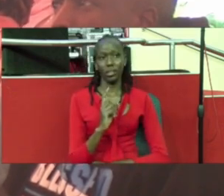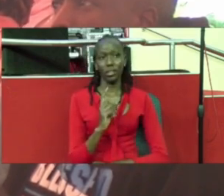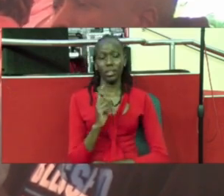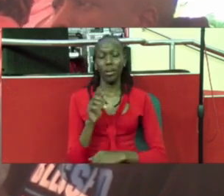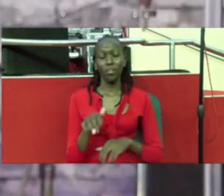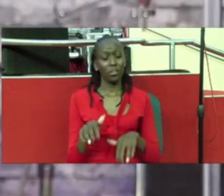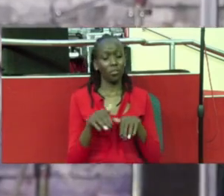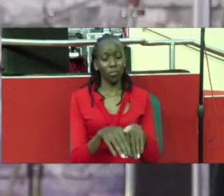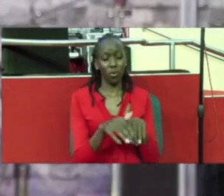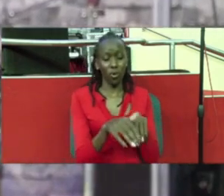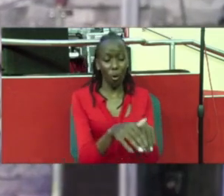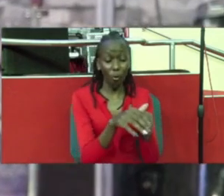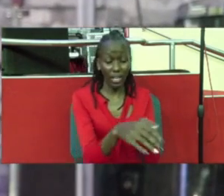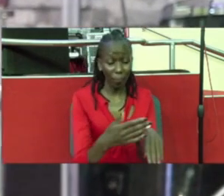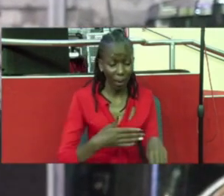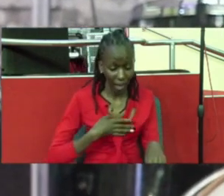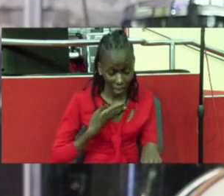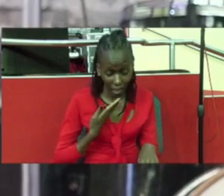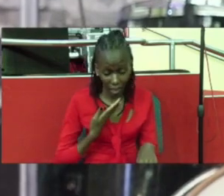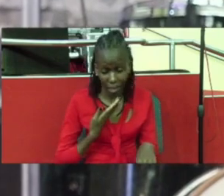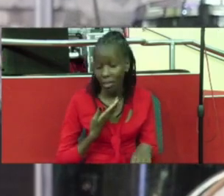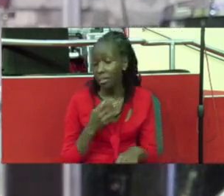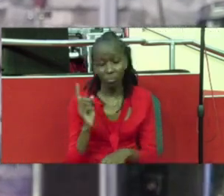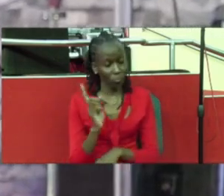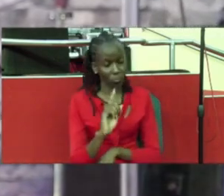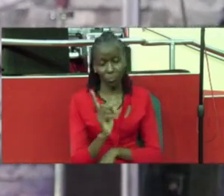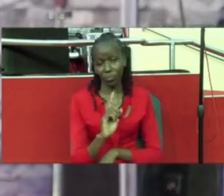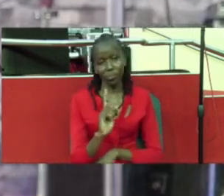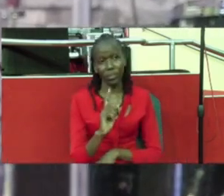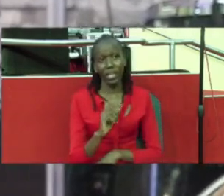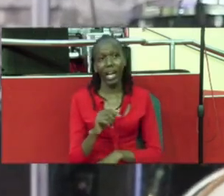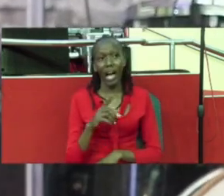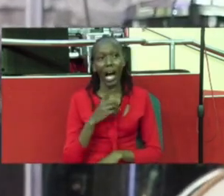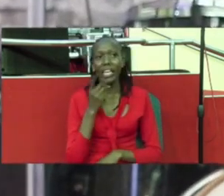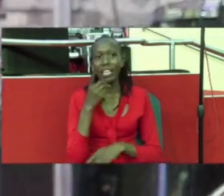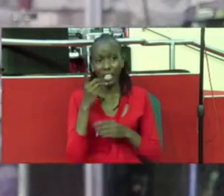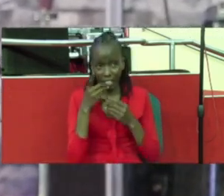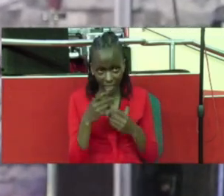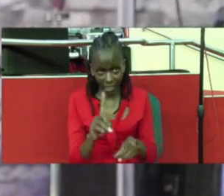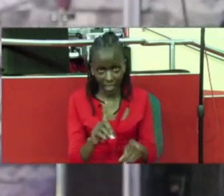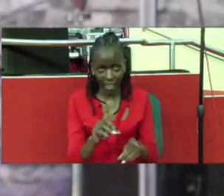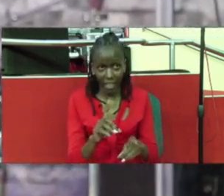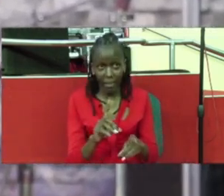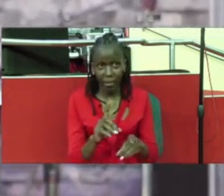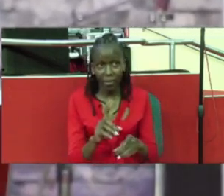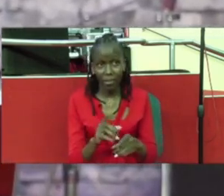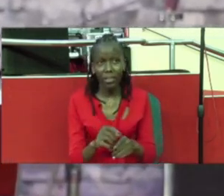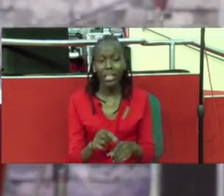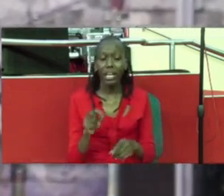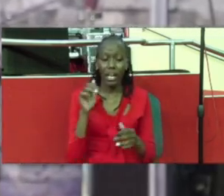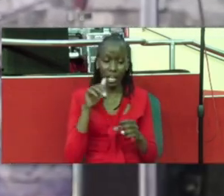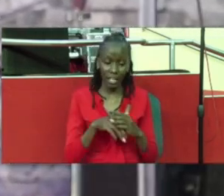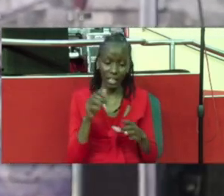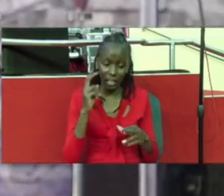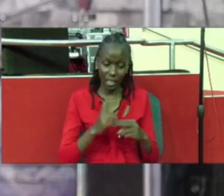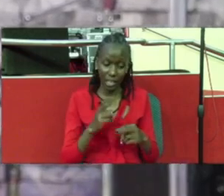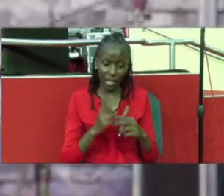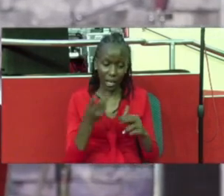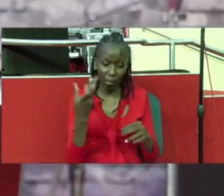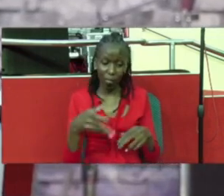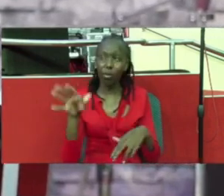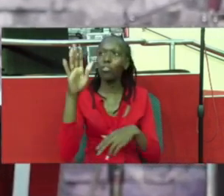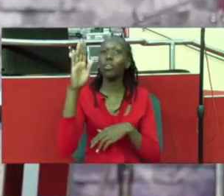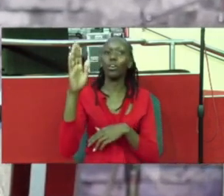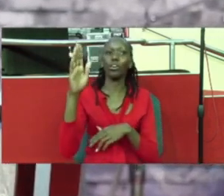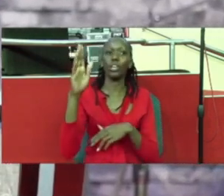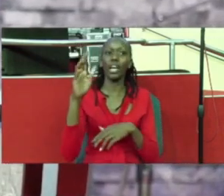is not my portion, mambo haya yanayofuata maisha yangu si ya Mungu, and decree, natangaza na kuamuru, in the name of God, katika jina la Bwana, this